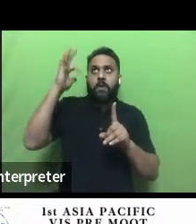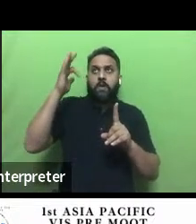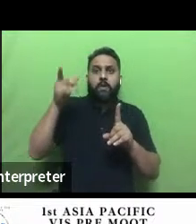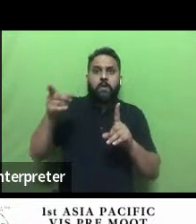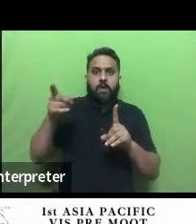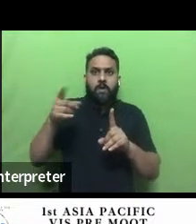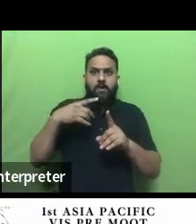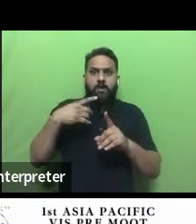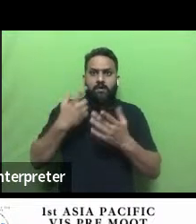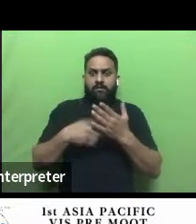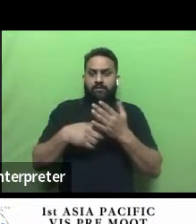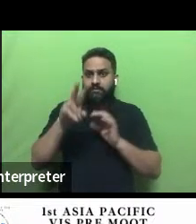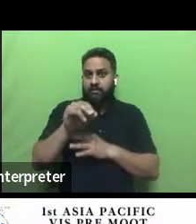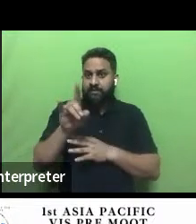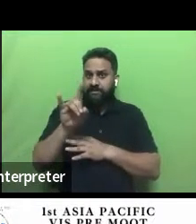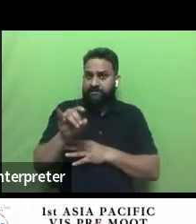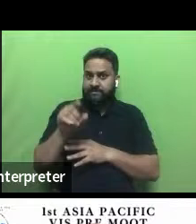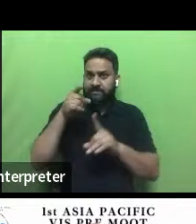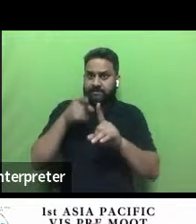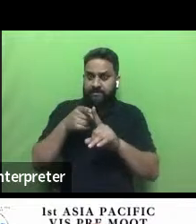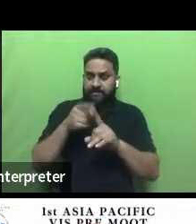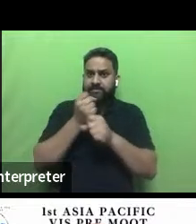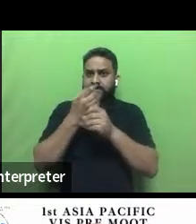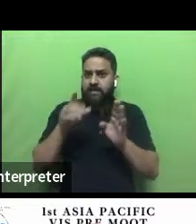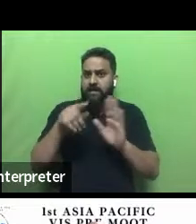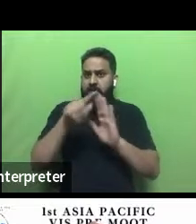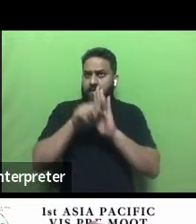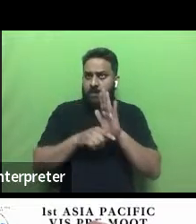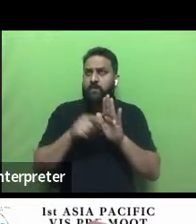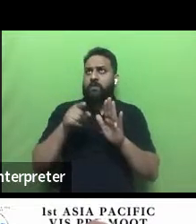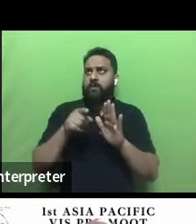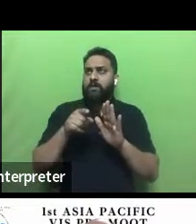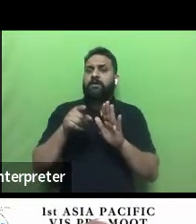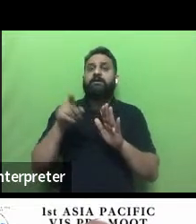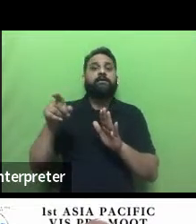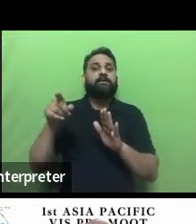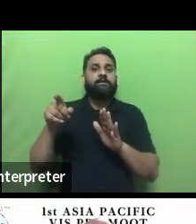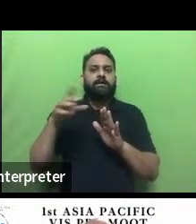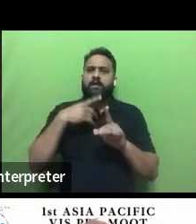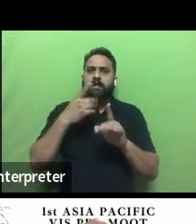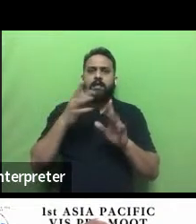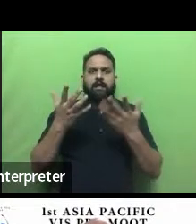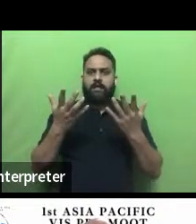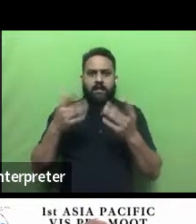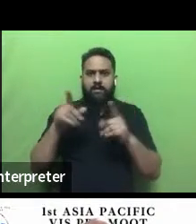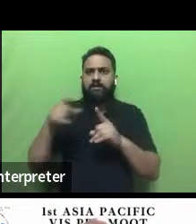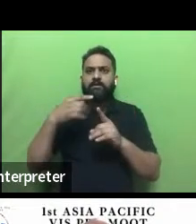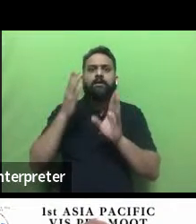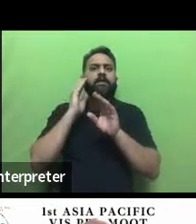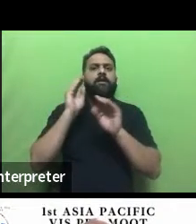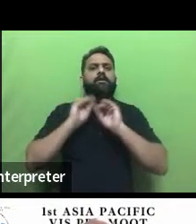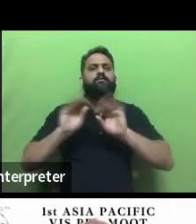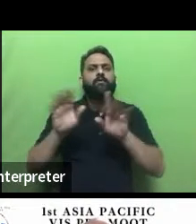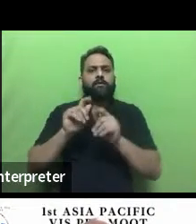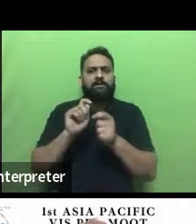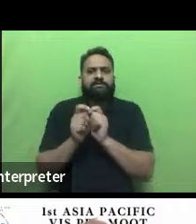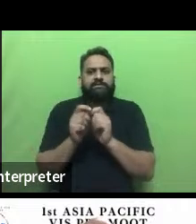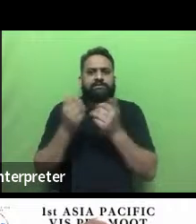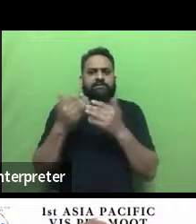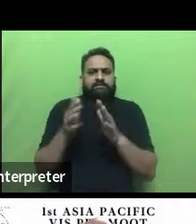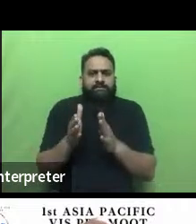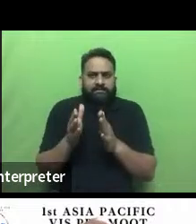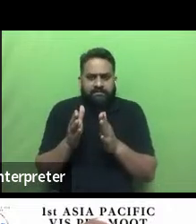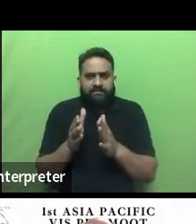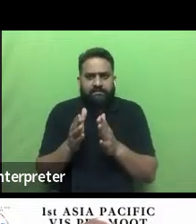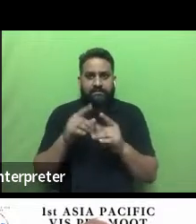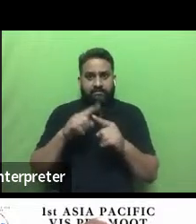the 2016 General Conditions of Sale, it is undisputed that she was informed of this change to the General Conditions of Sale. And